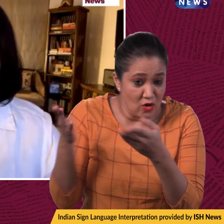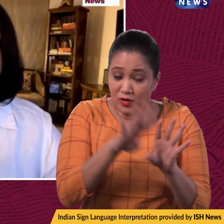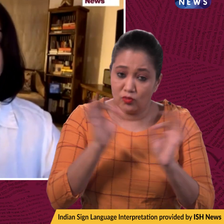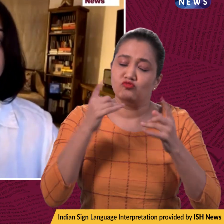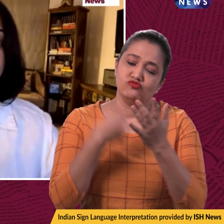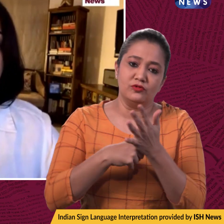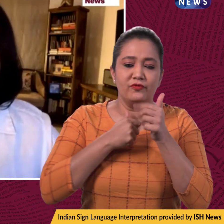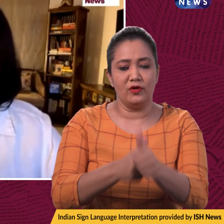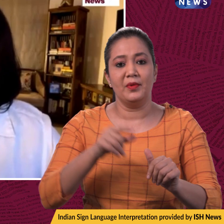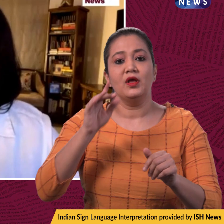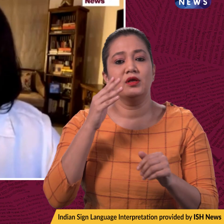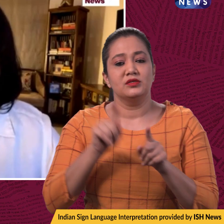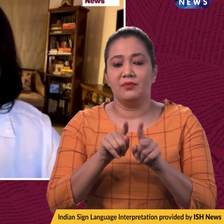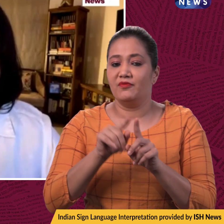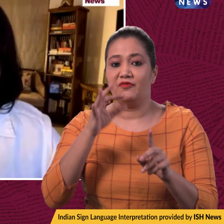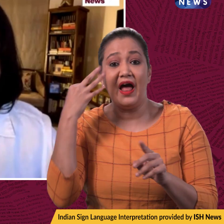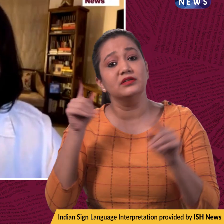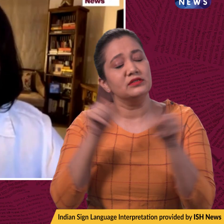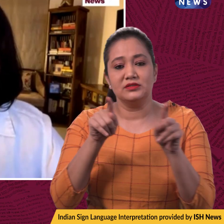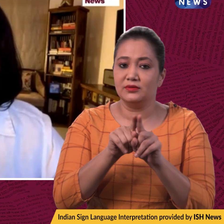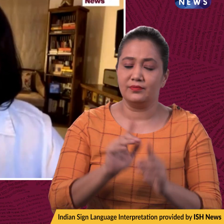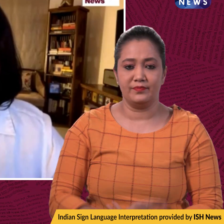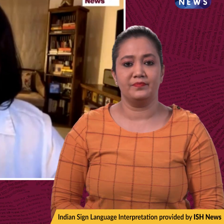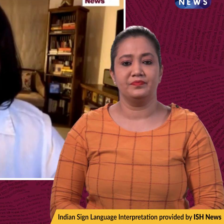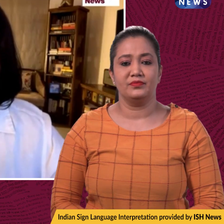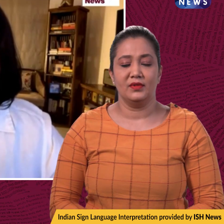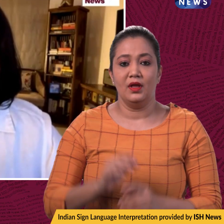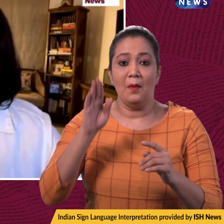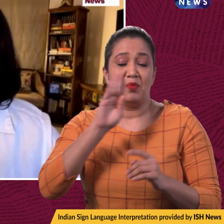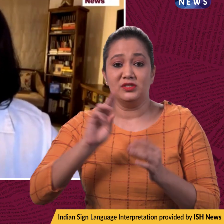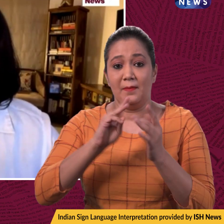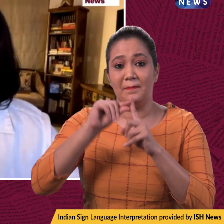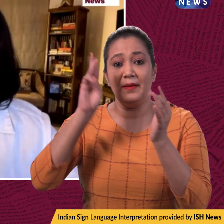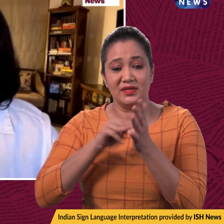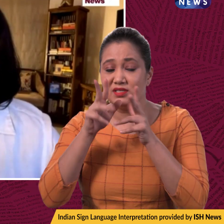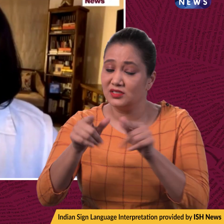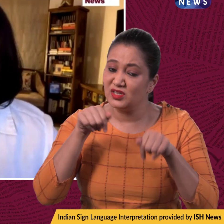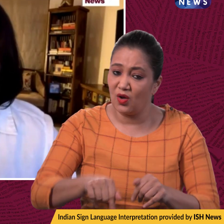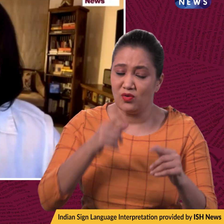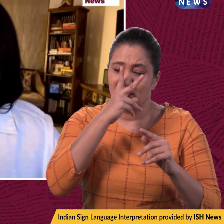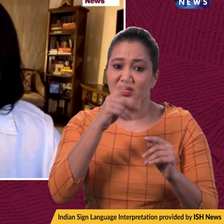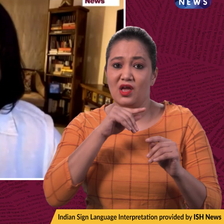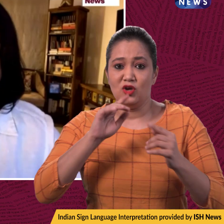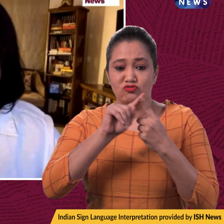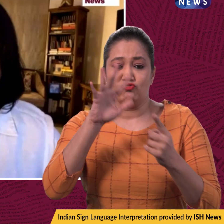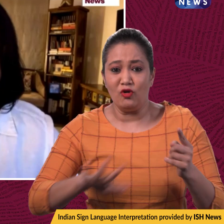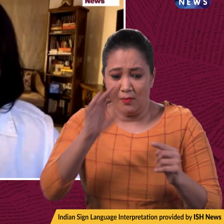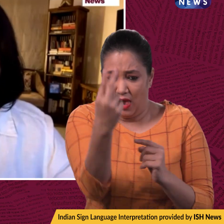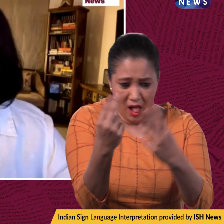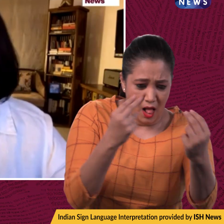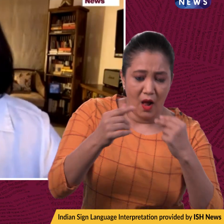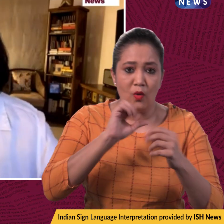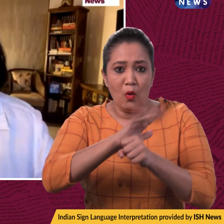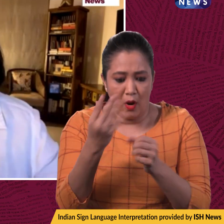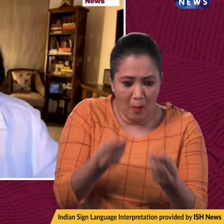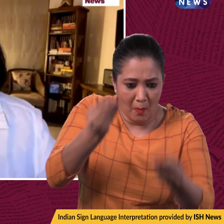lockdown. Remember, France is also seeing a spike in infections. The Belgian Prime Minister said that alarm signals are red, Europe's map is